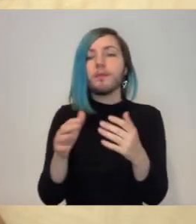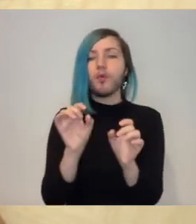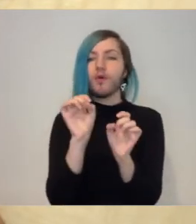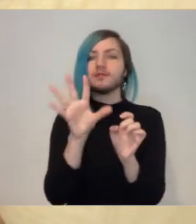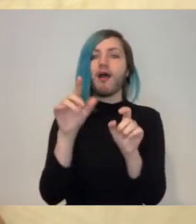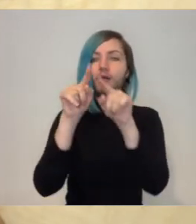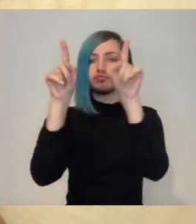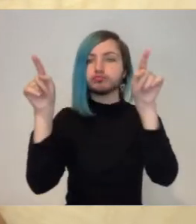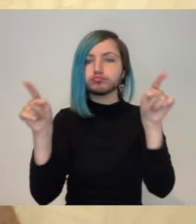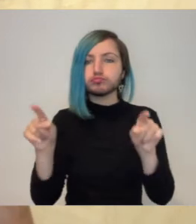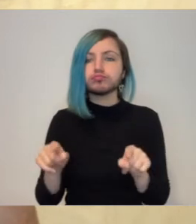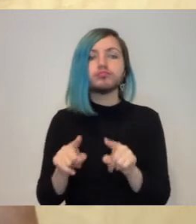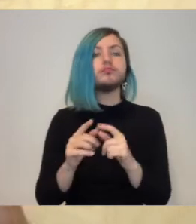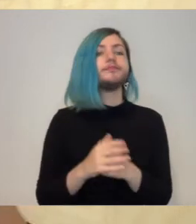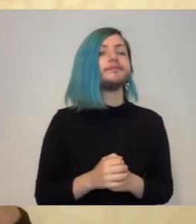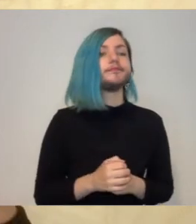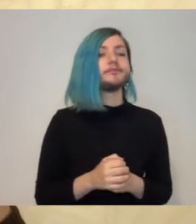shape.